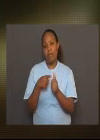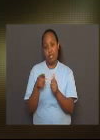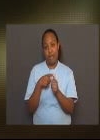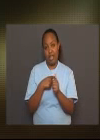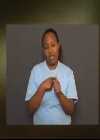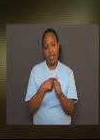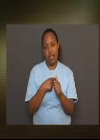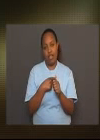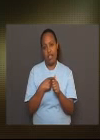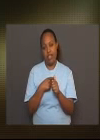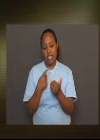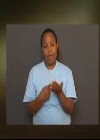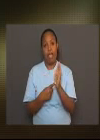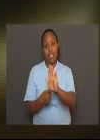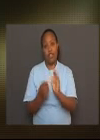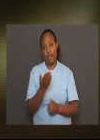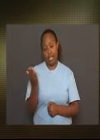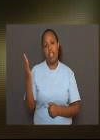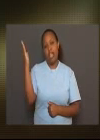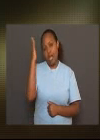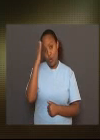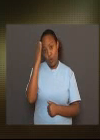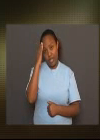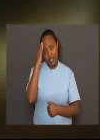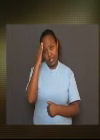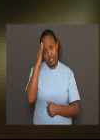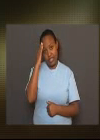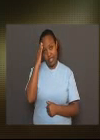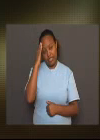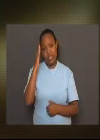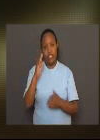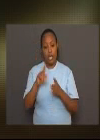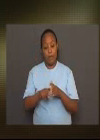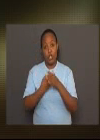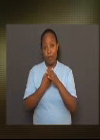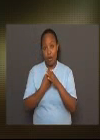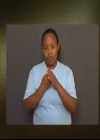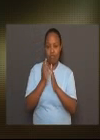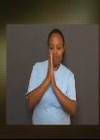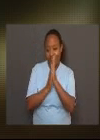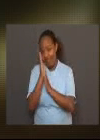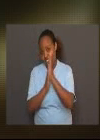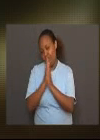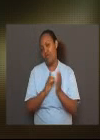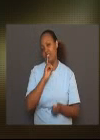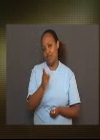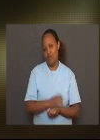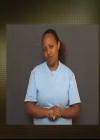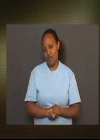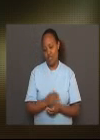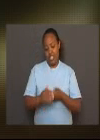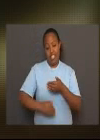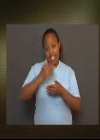Firstly, it reveals that knowledge begins with curiosity. Next,